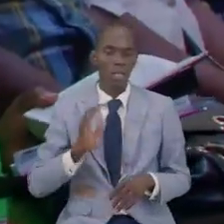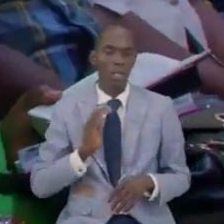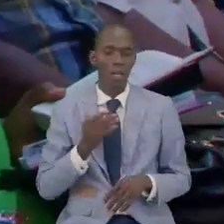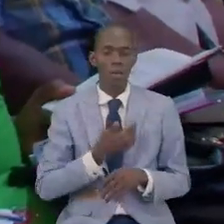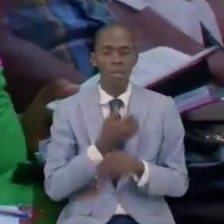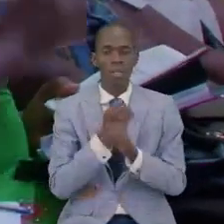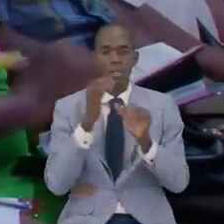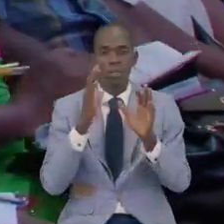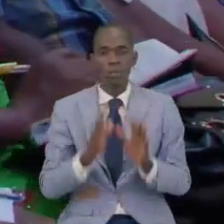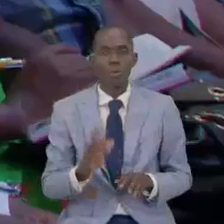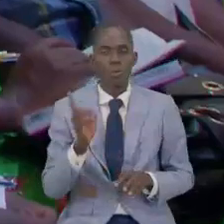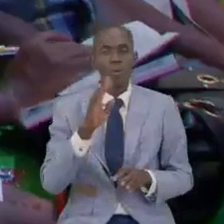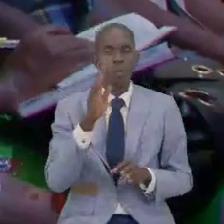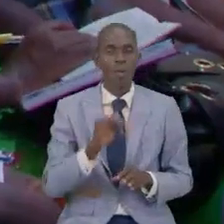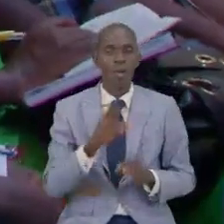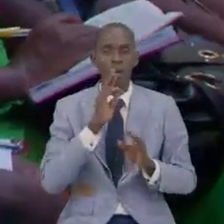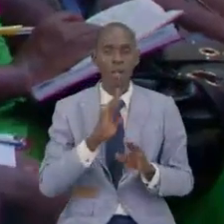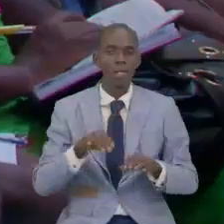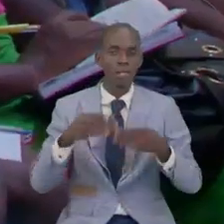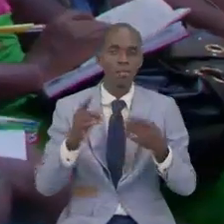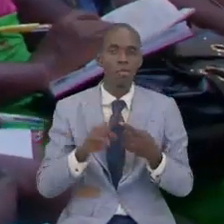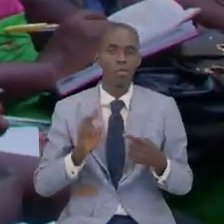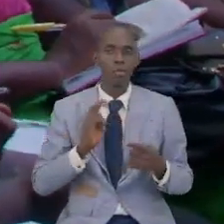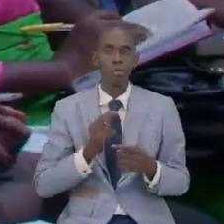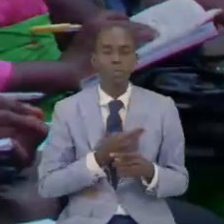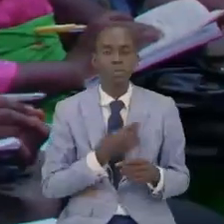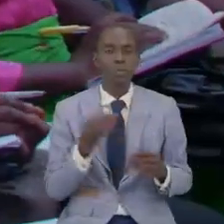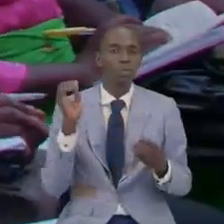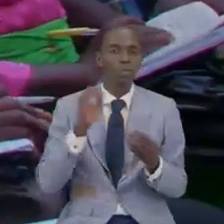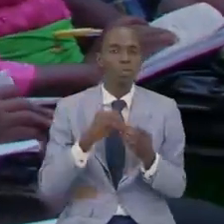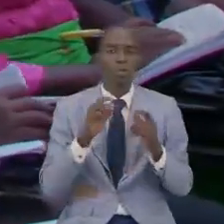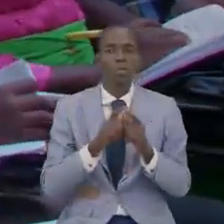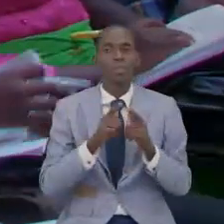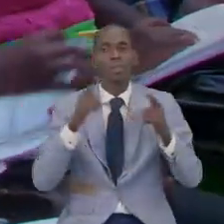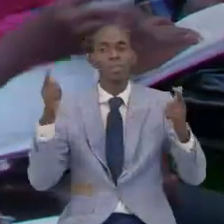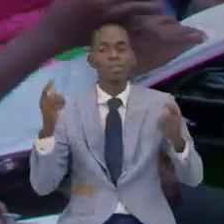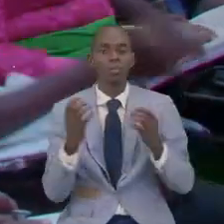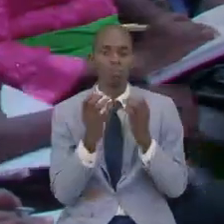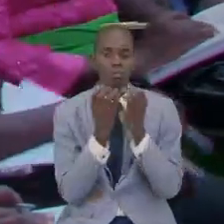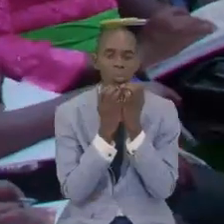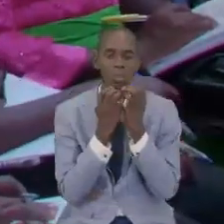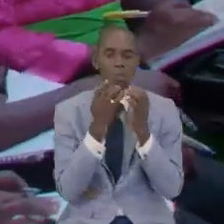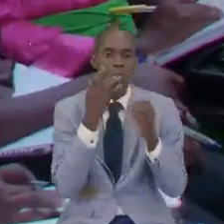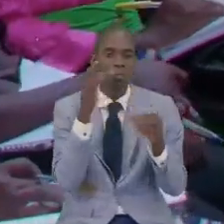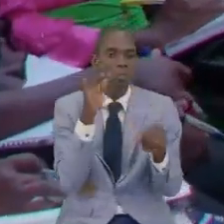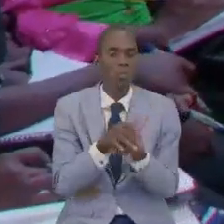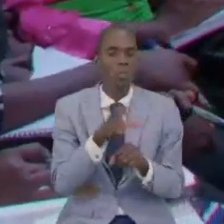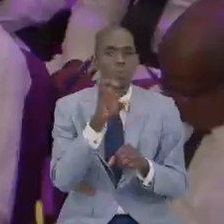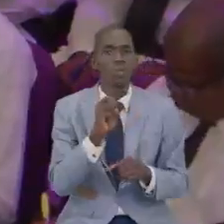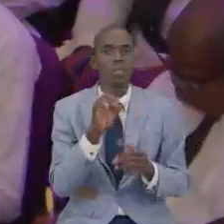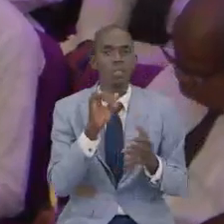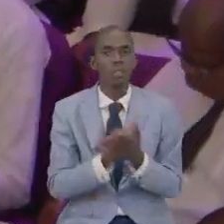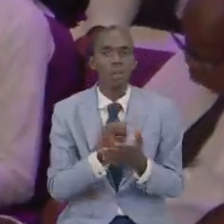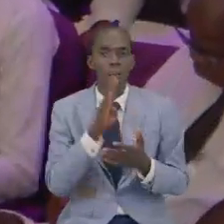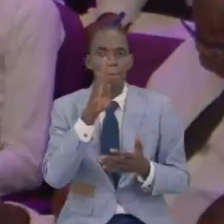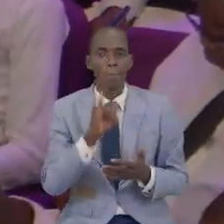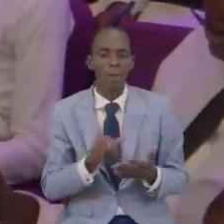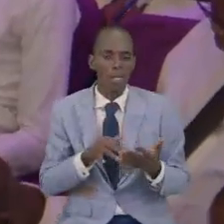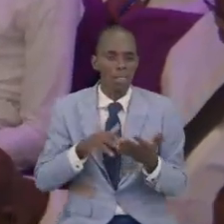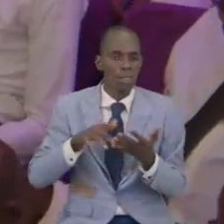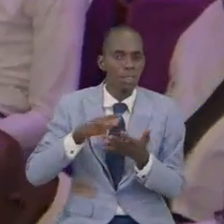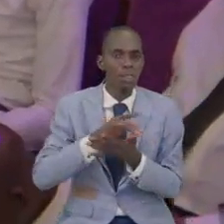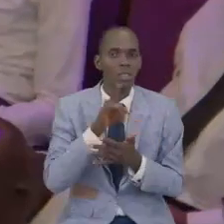are given unto us exceeding great and precious promises, that by these ye might